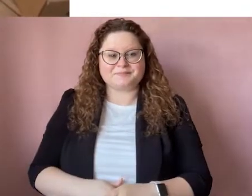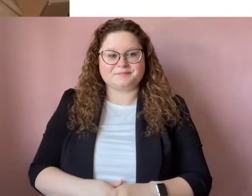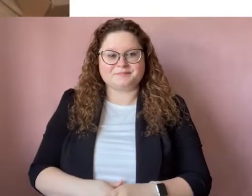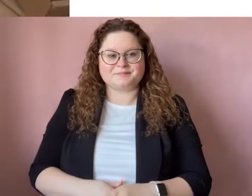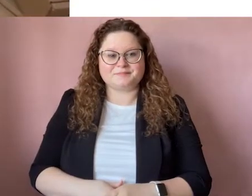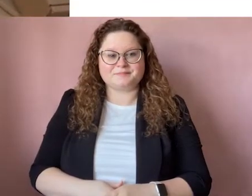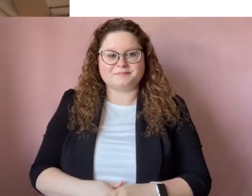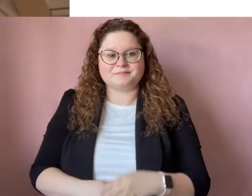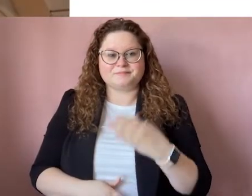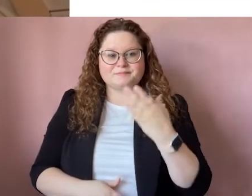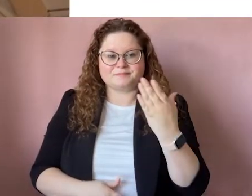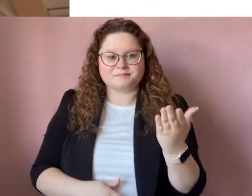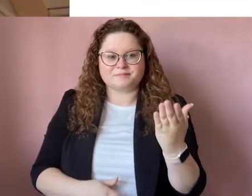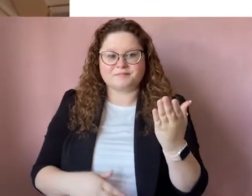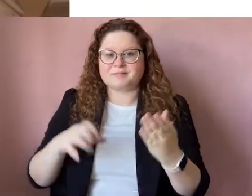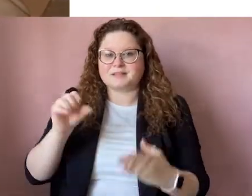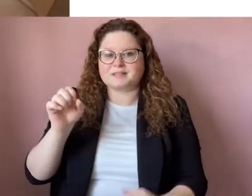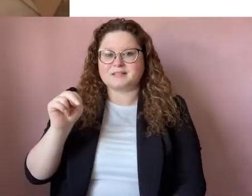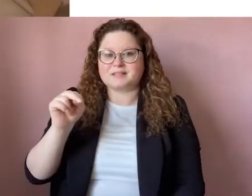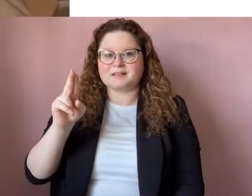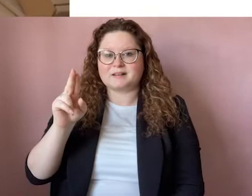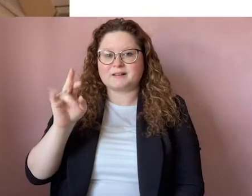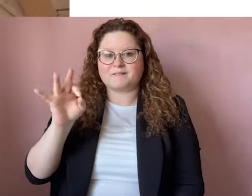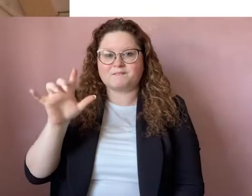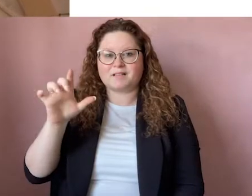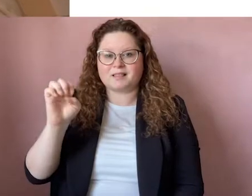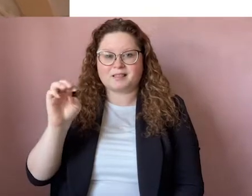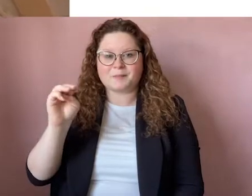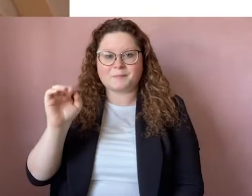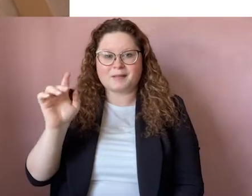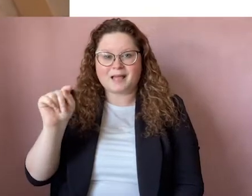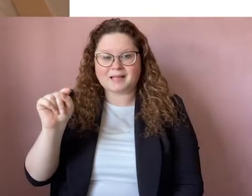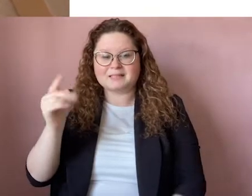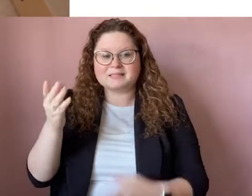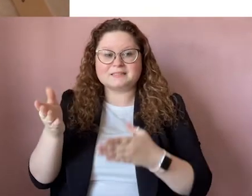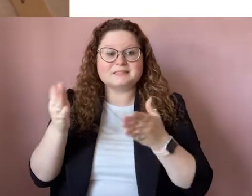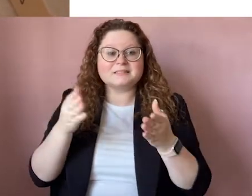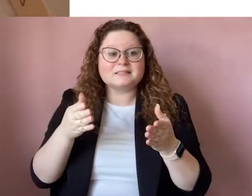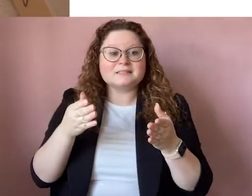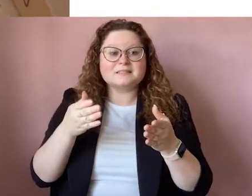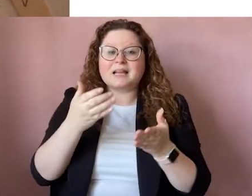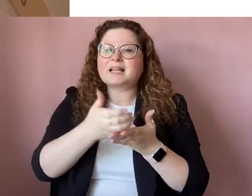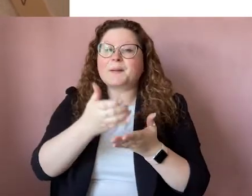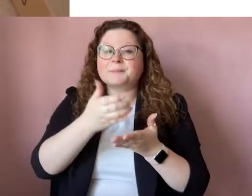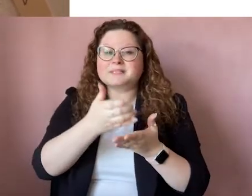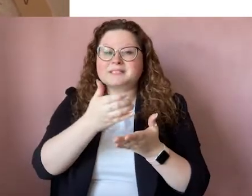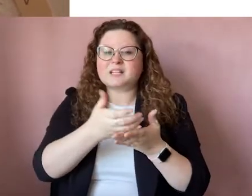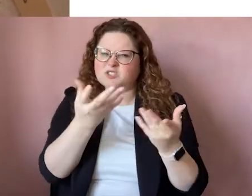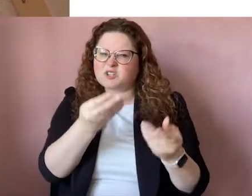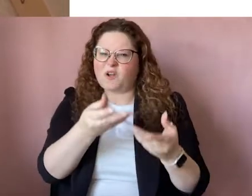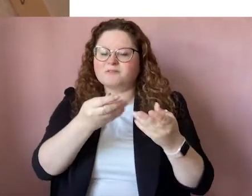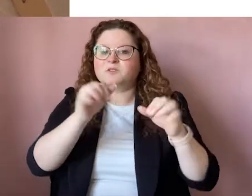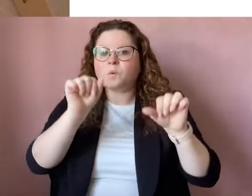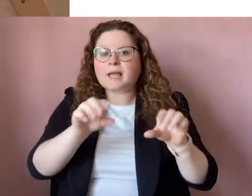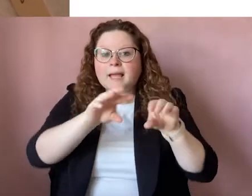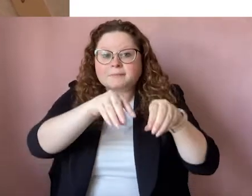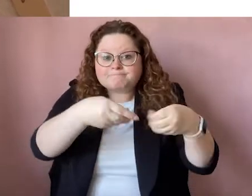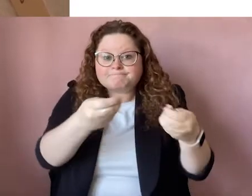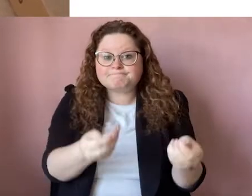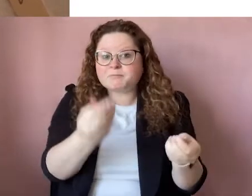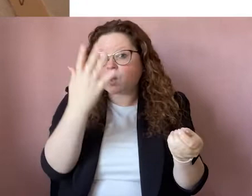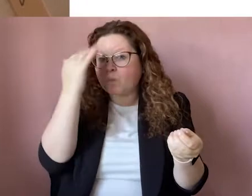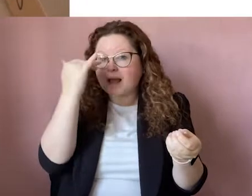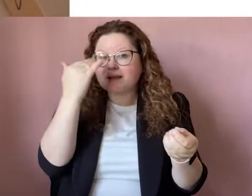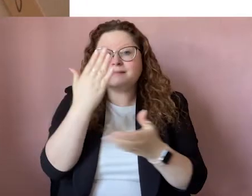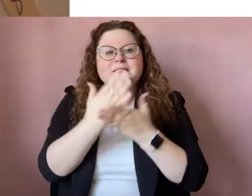little piece of snuffle mat here, some cups that, of course, because they're soft, can be folded down. So if you have a